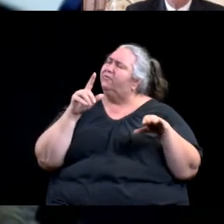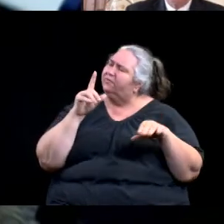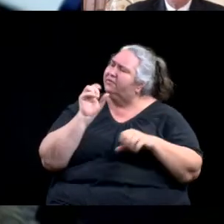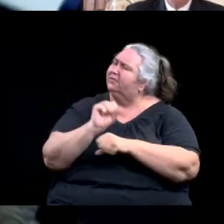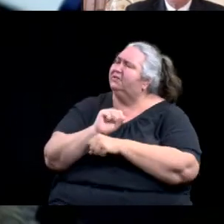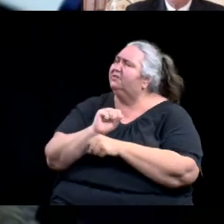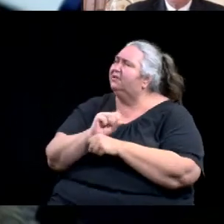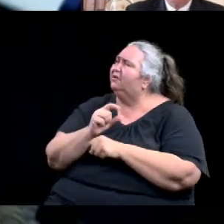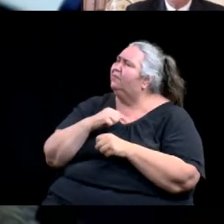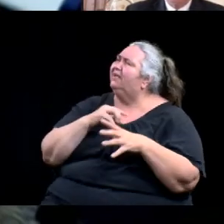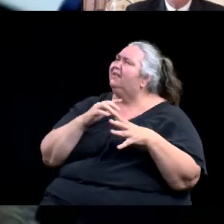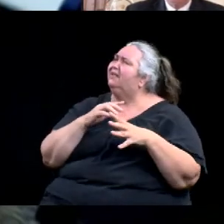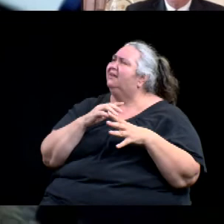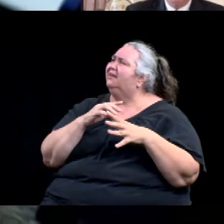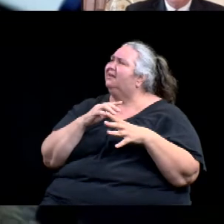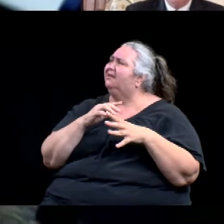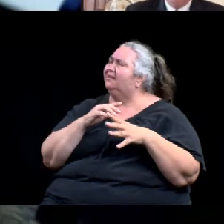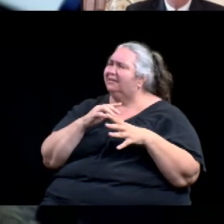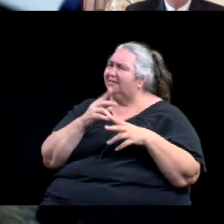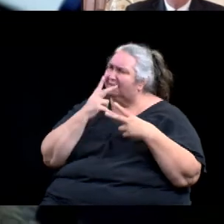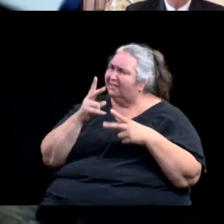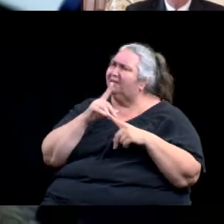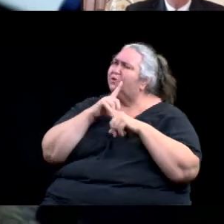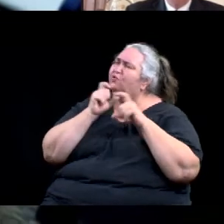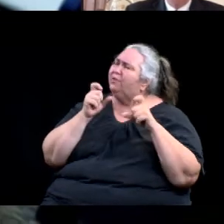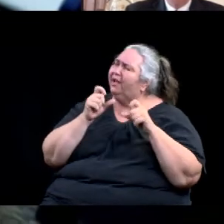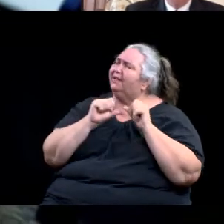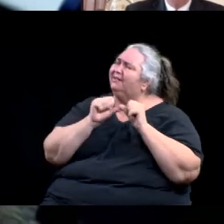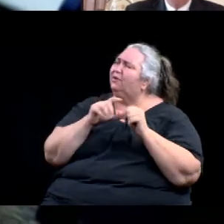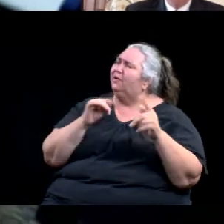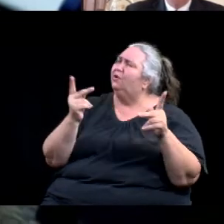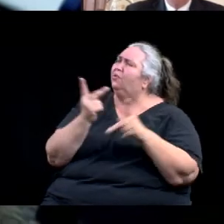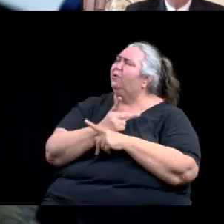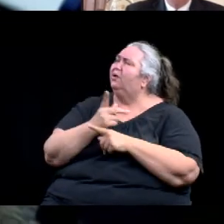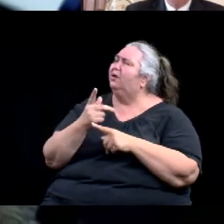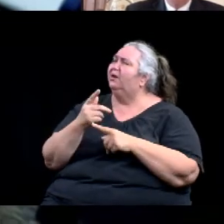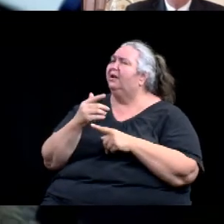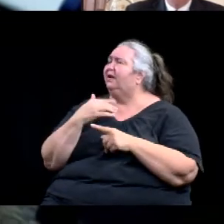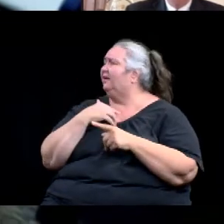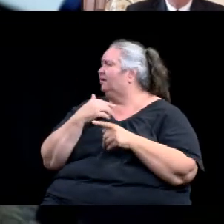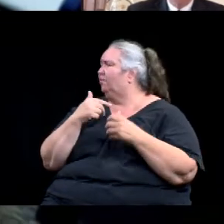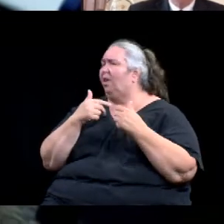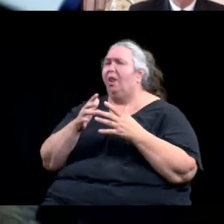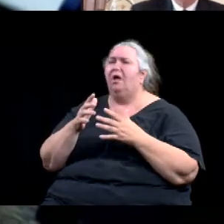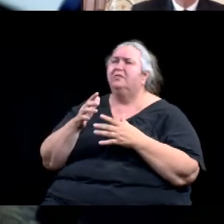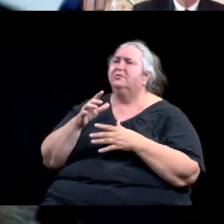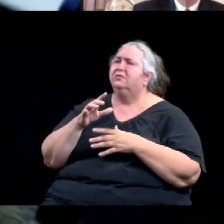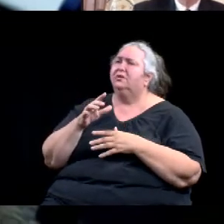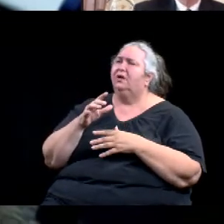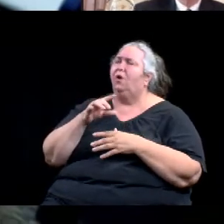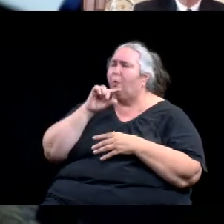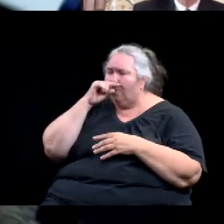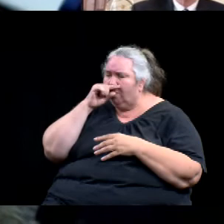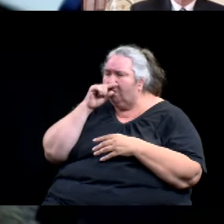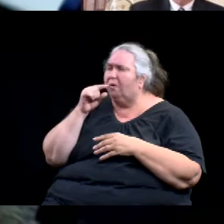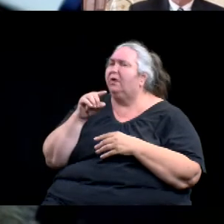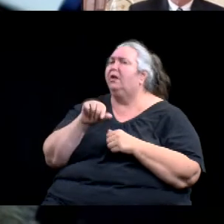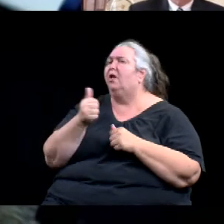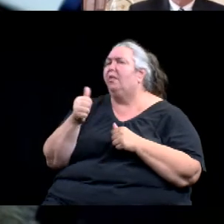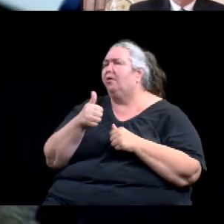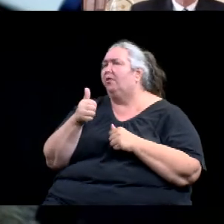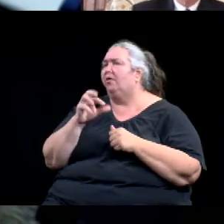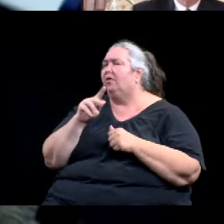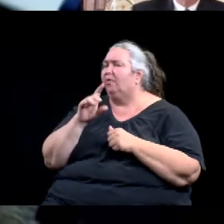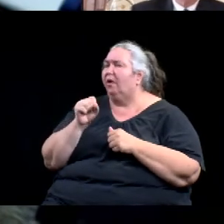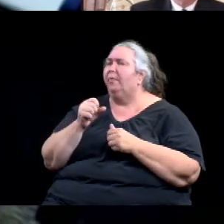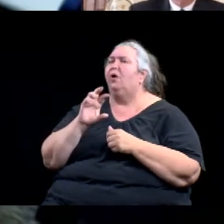some farmers as a result of the drought. Crop failures are projected to worsen during the century. Planning will include the provision of adequate water resources for people